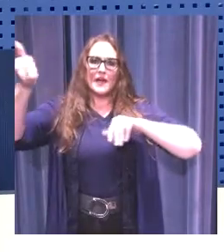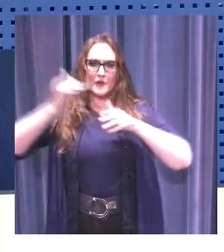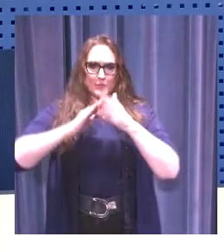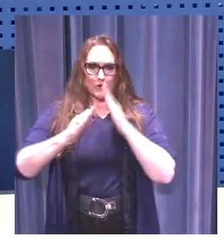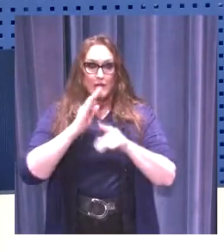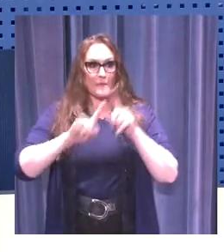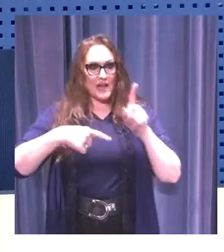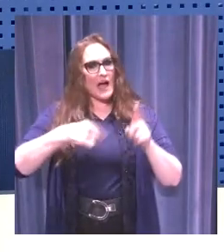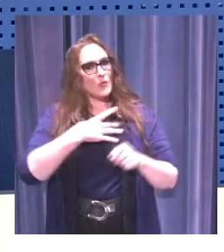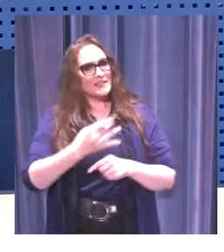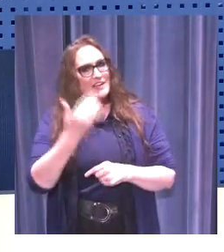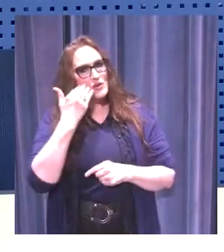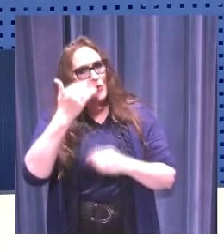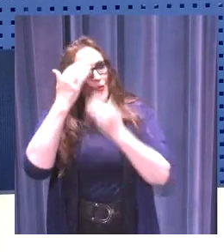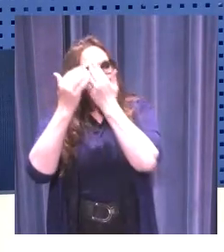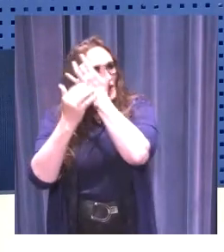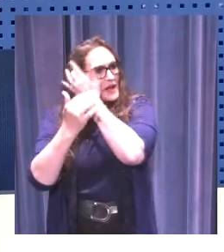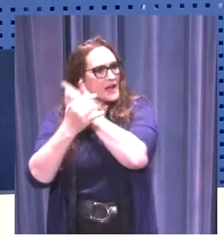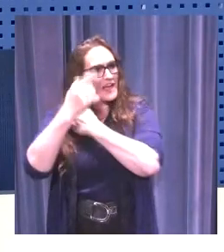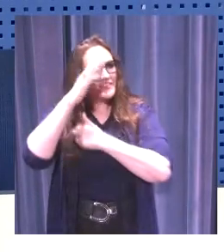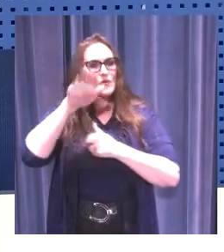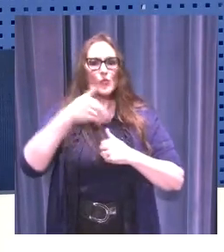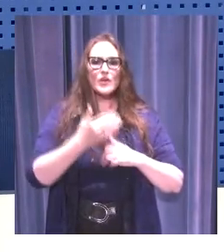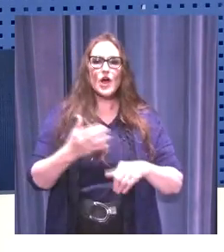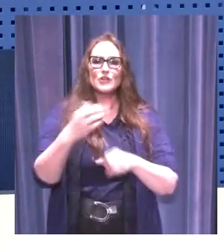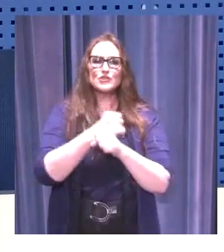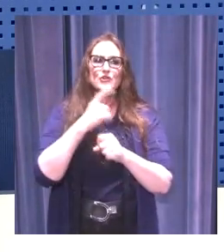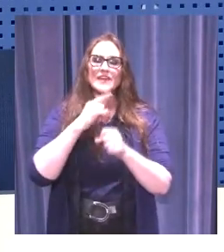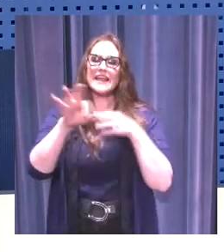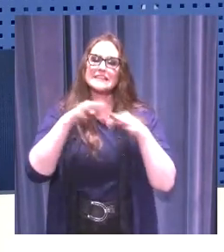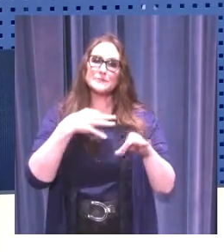to know, I think we all need to know, we all deserve an